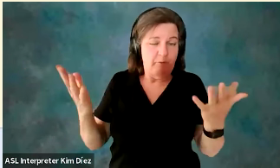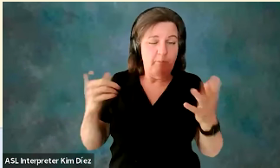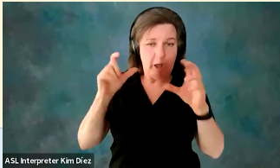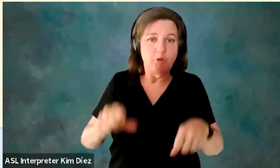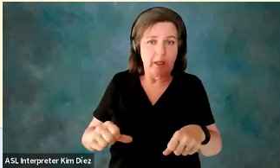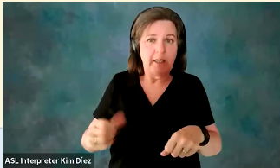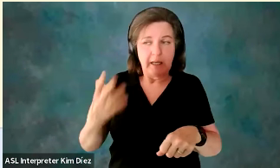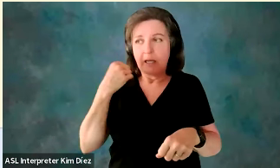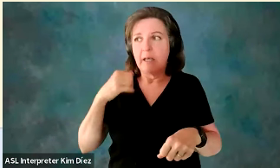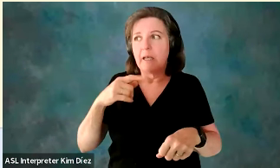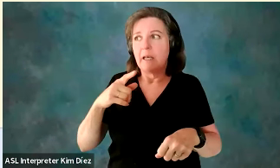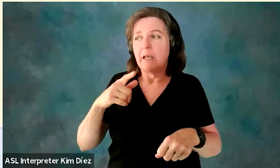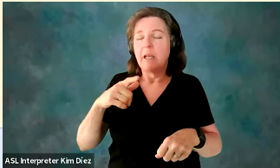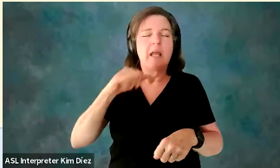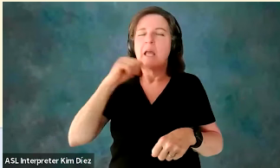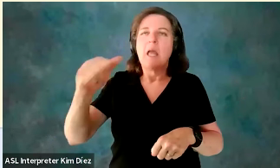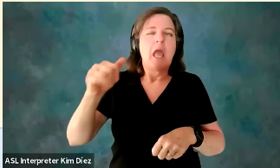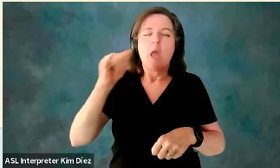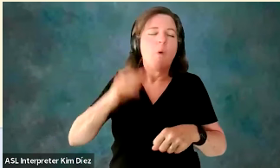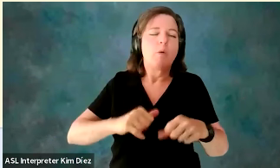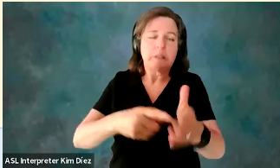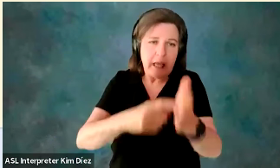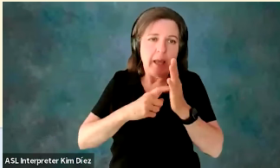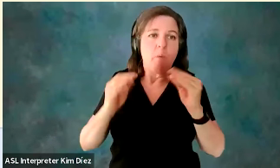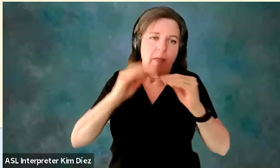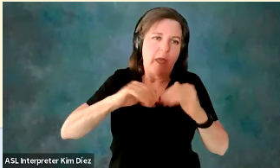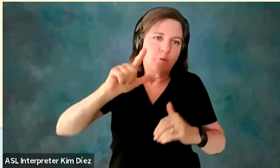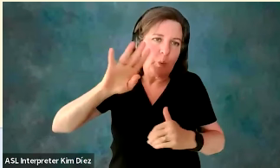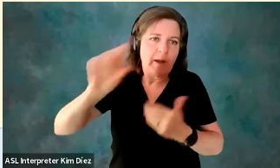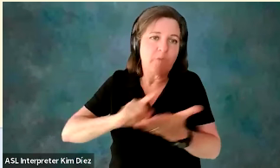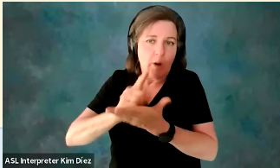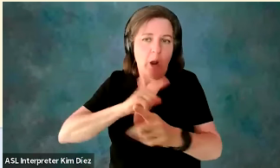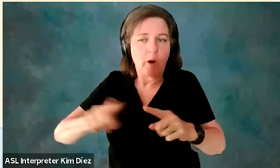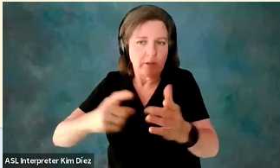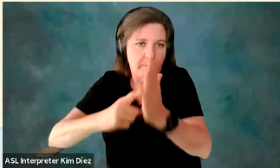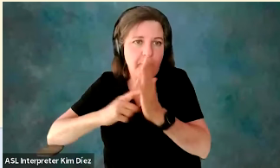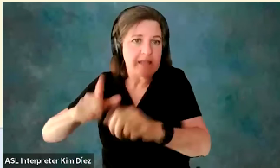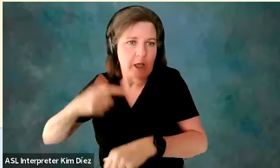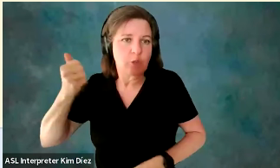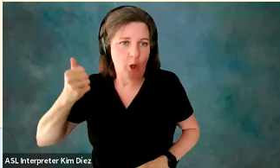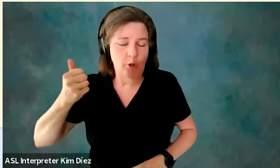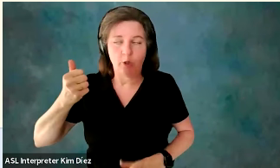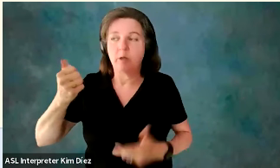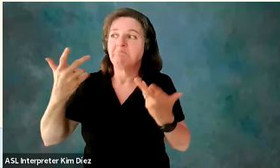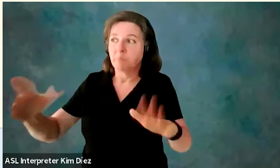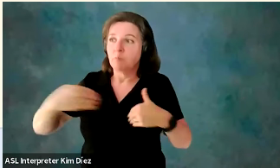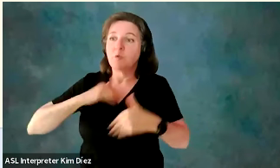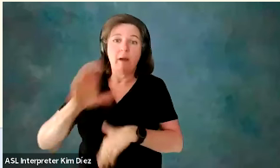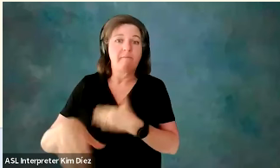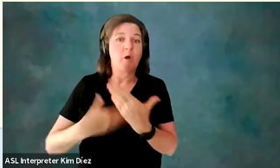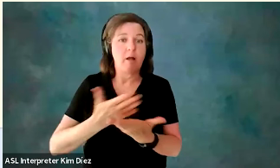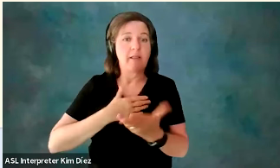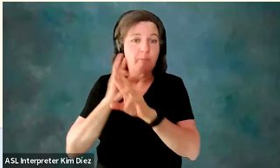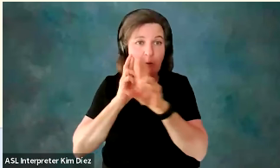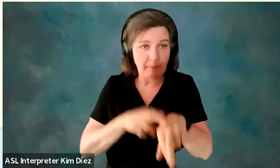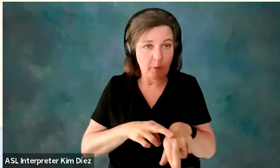It's not more than, it's not all that much, but yes, it's slower. And now I have the